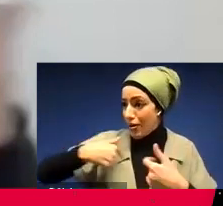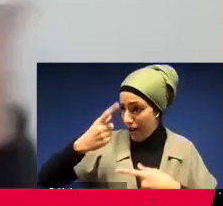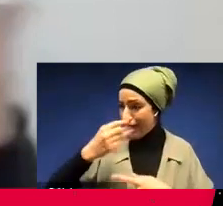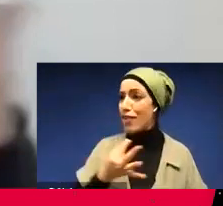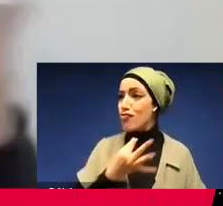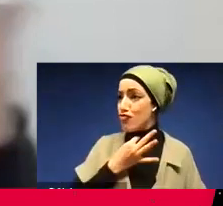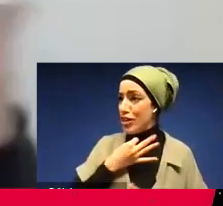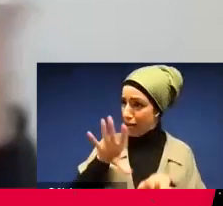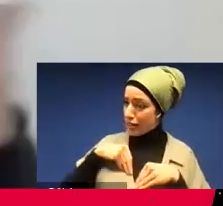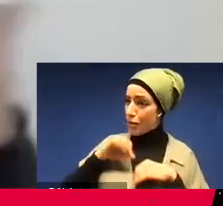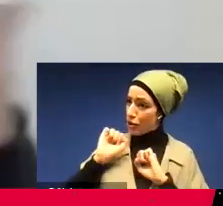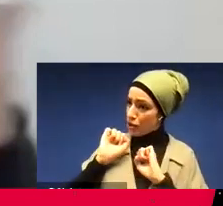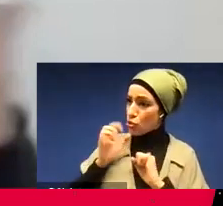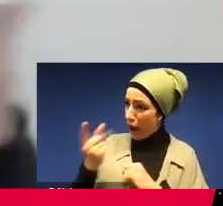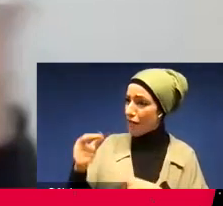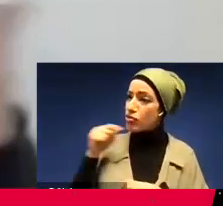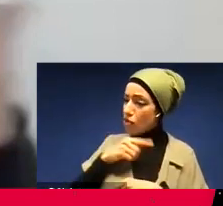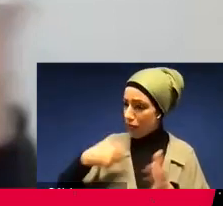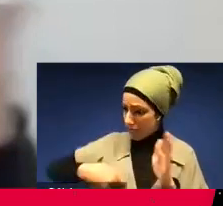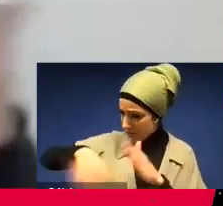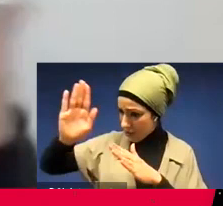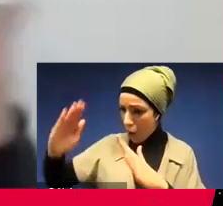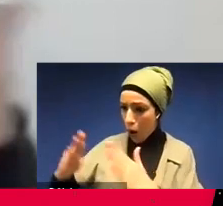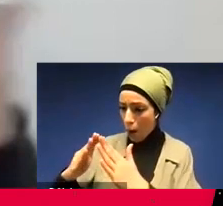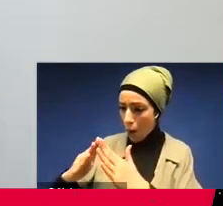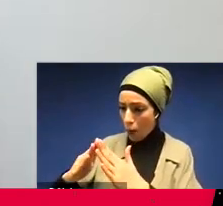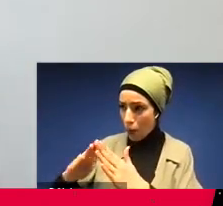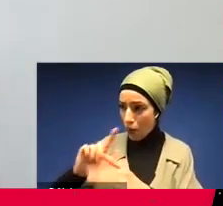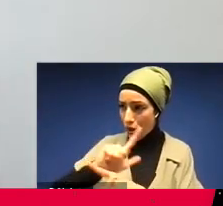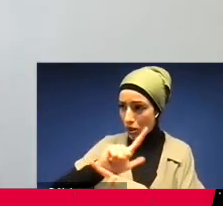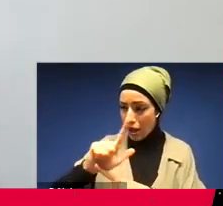it. But you have a son. Go home. And I remember feeling so guilty,